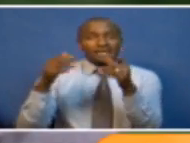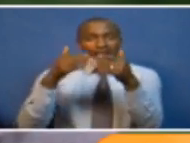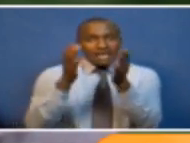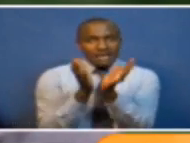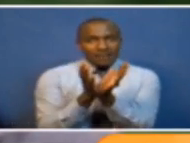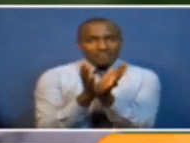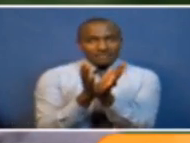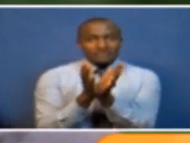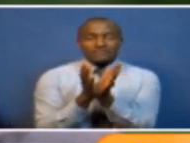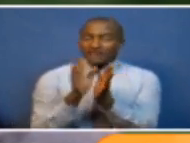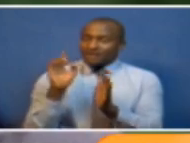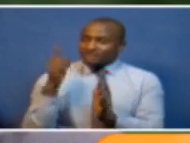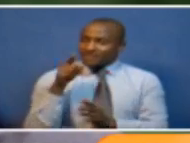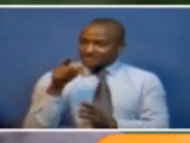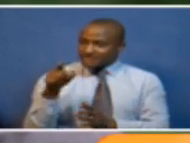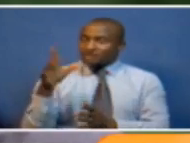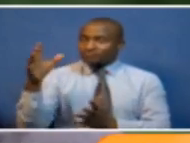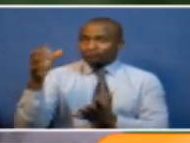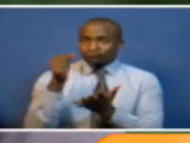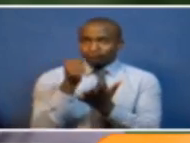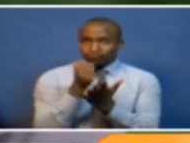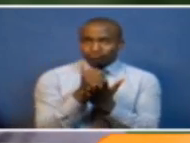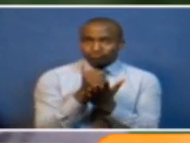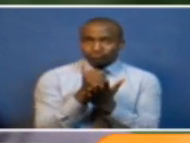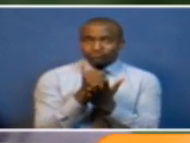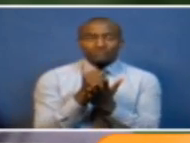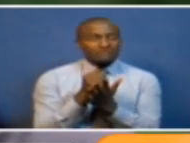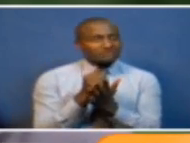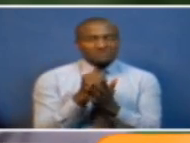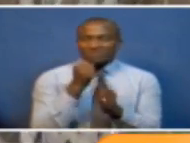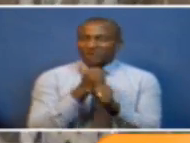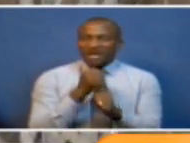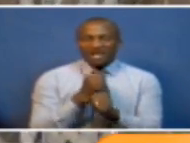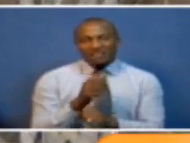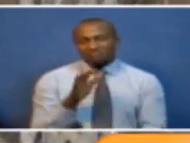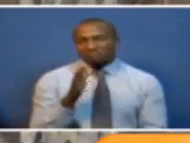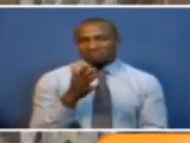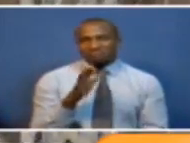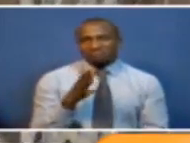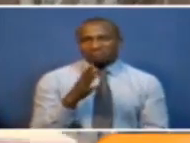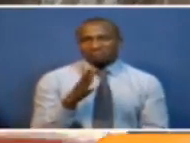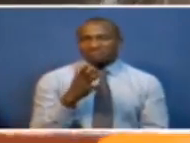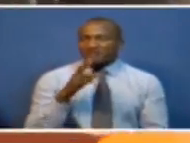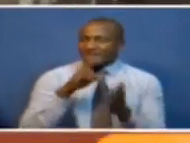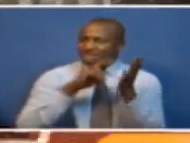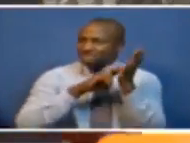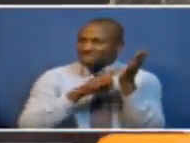they initially engaged let them down considerably.